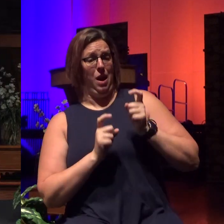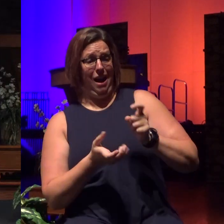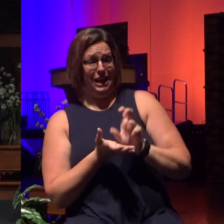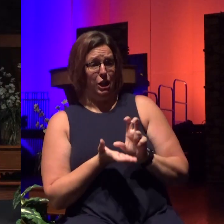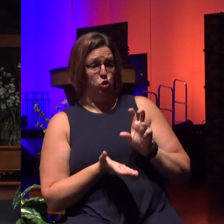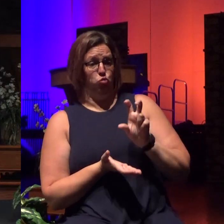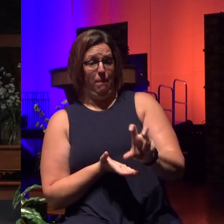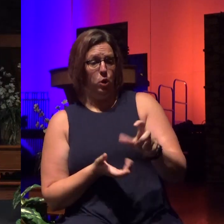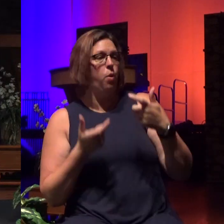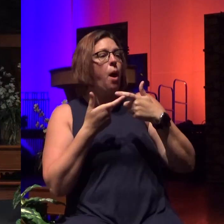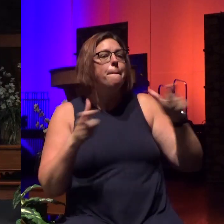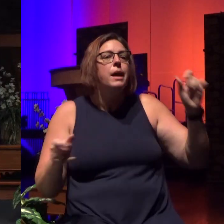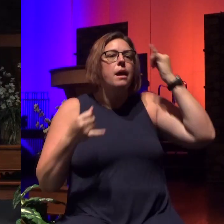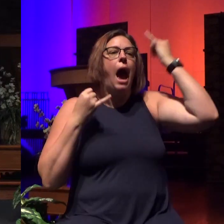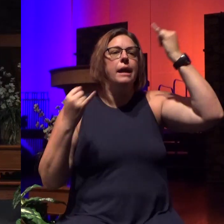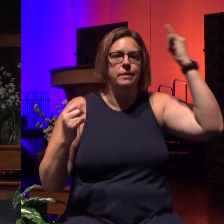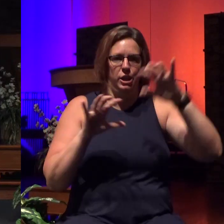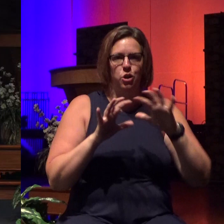to the world, right?